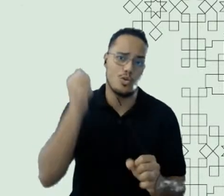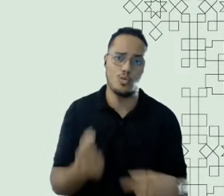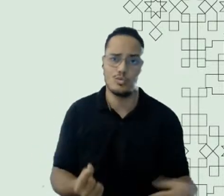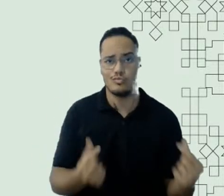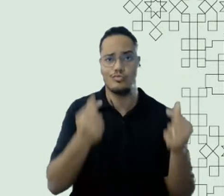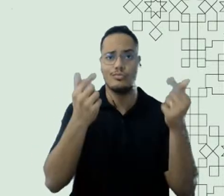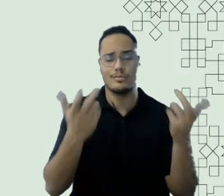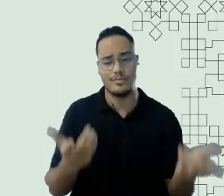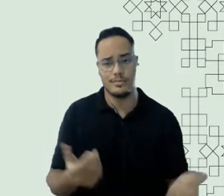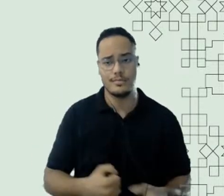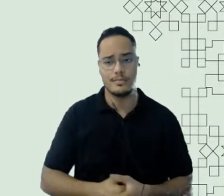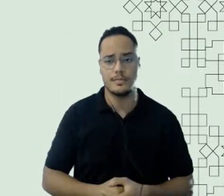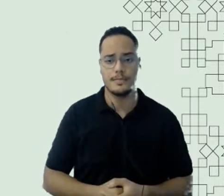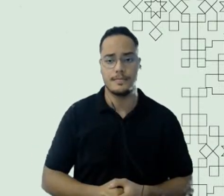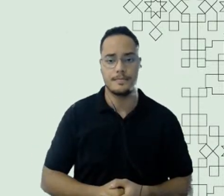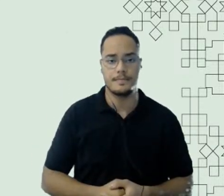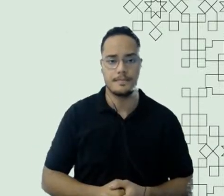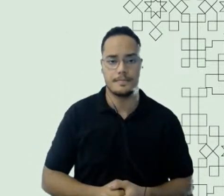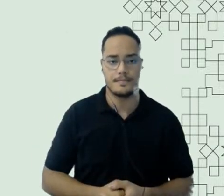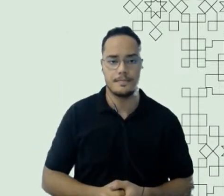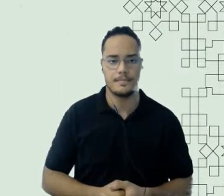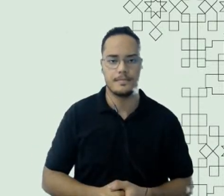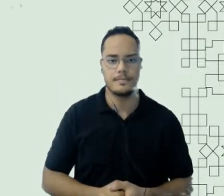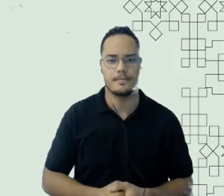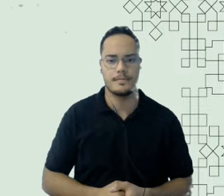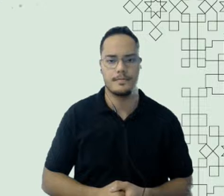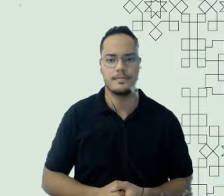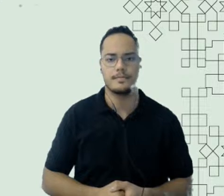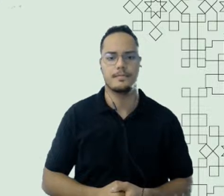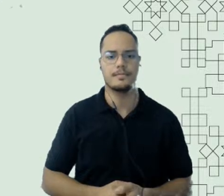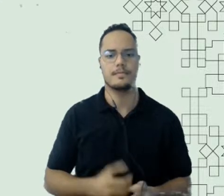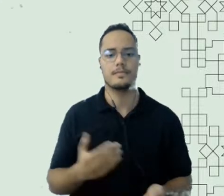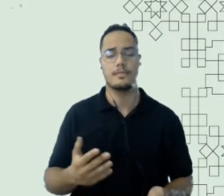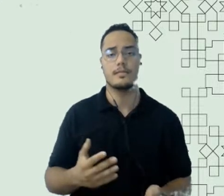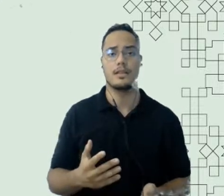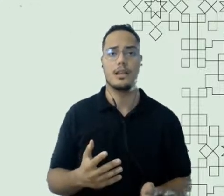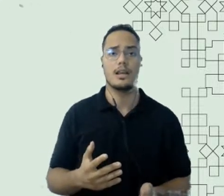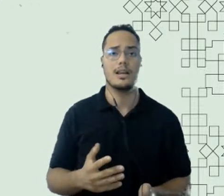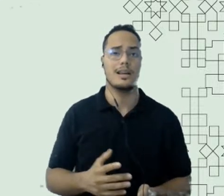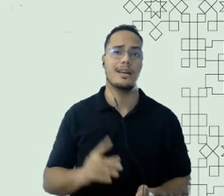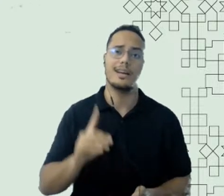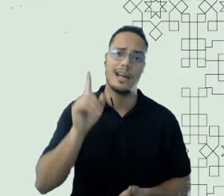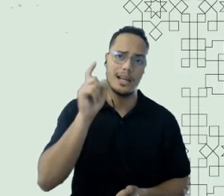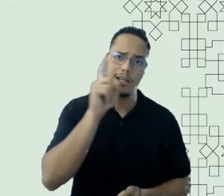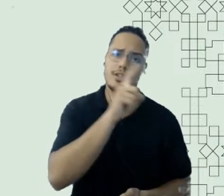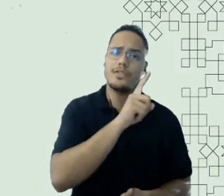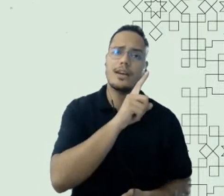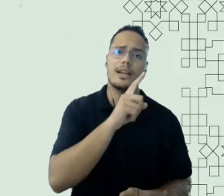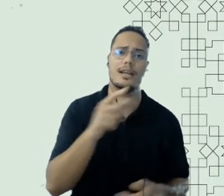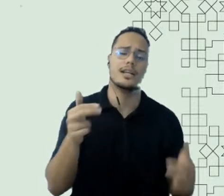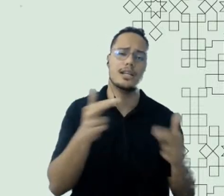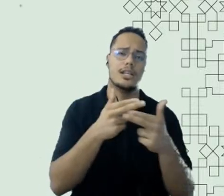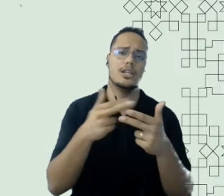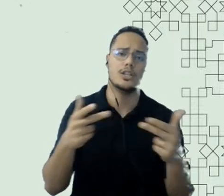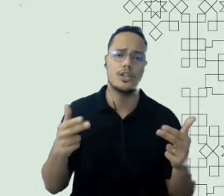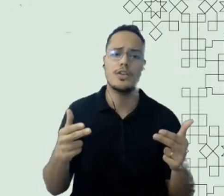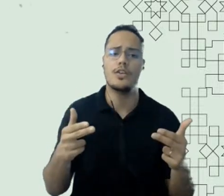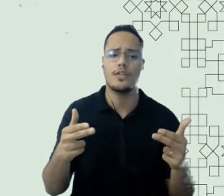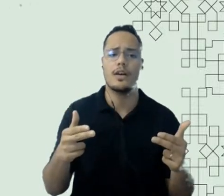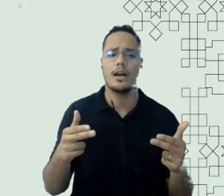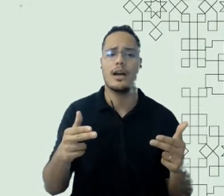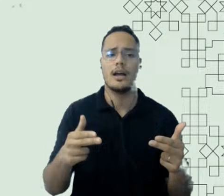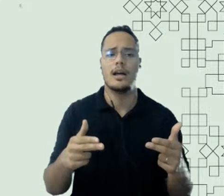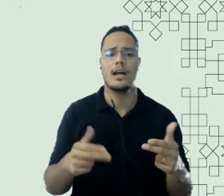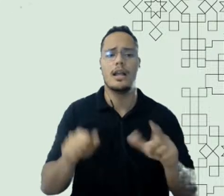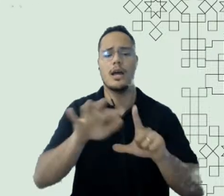from regular hosting services. There are some exclusion in the directive, online encyclopedia, etc.